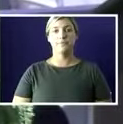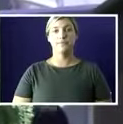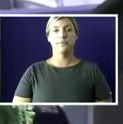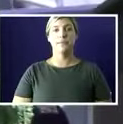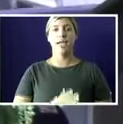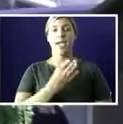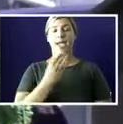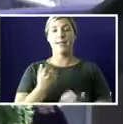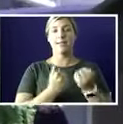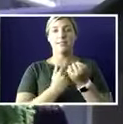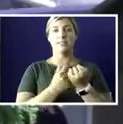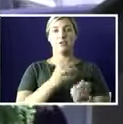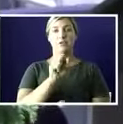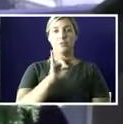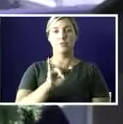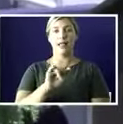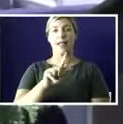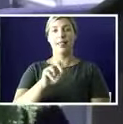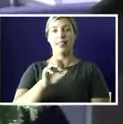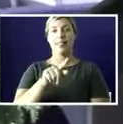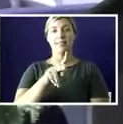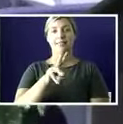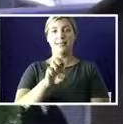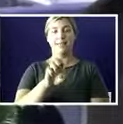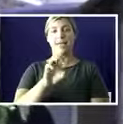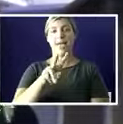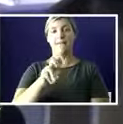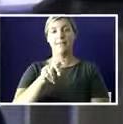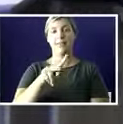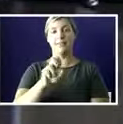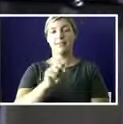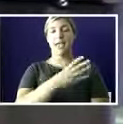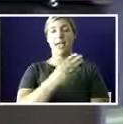And Assistant Superintendents, Leslie Evans and Jason Wolf.